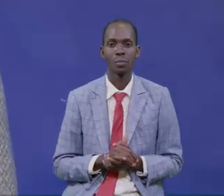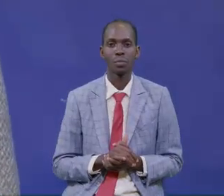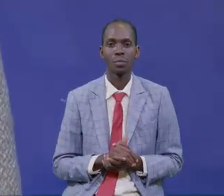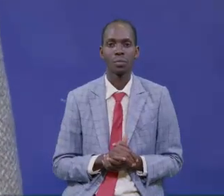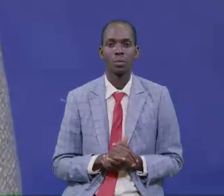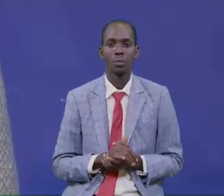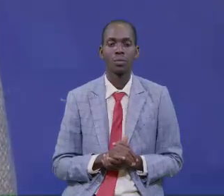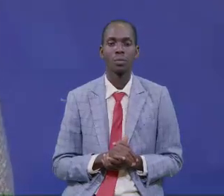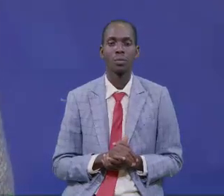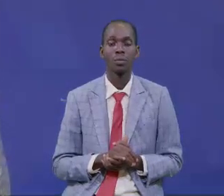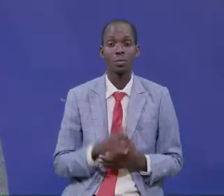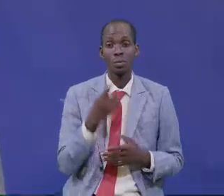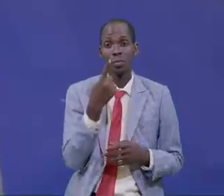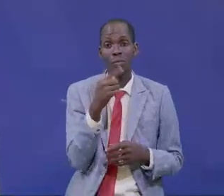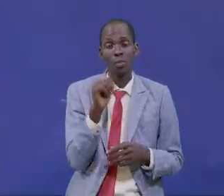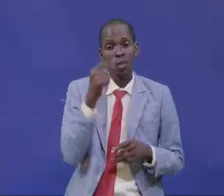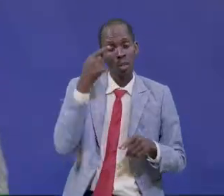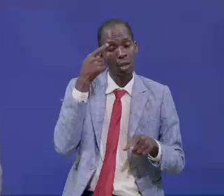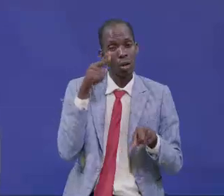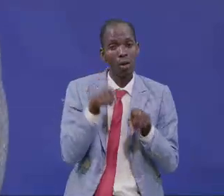the covenant which is swore.